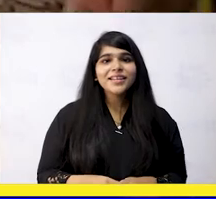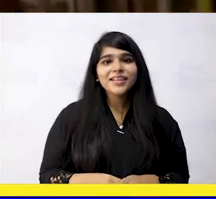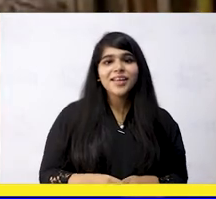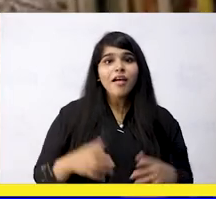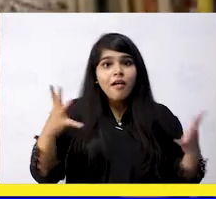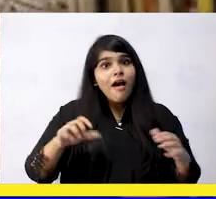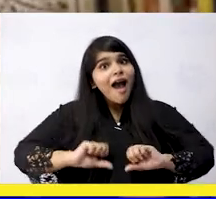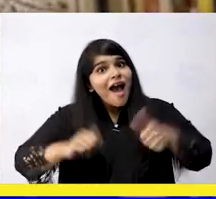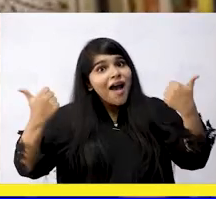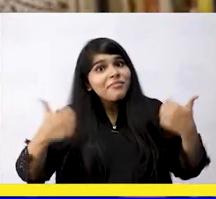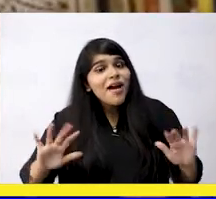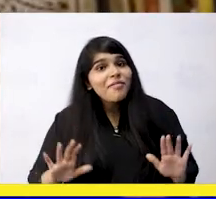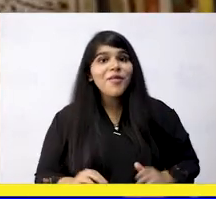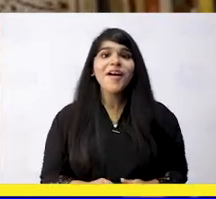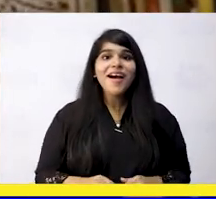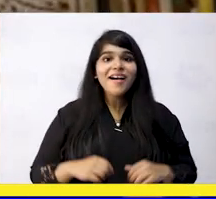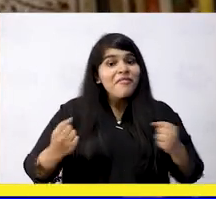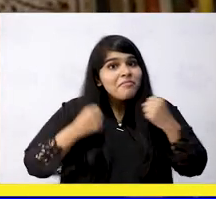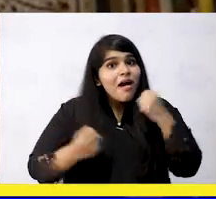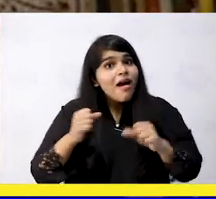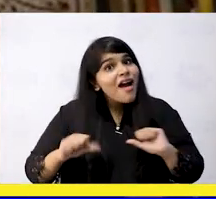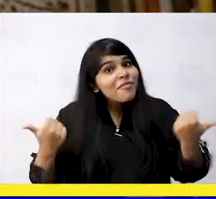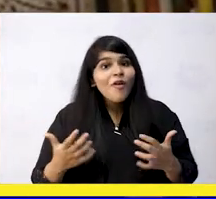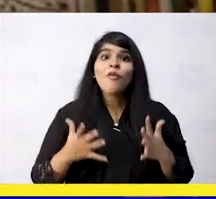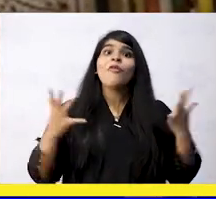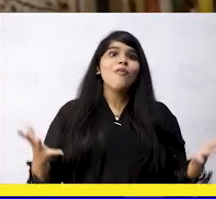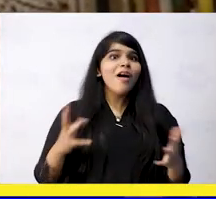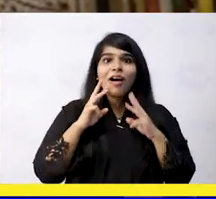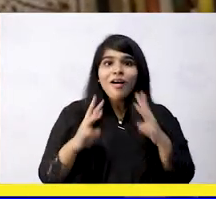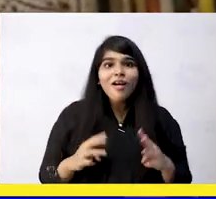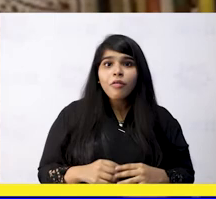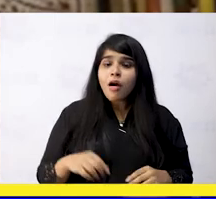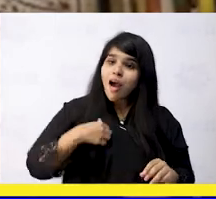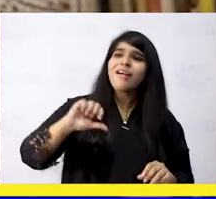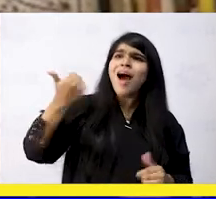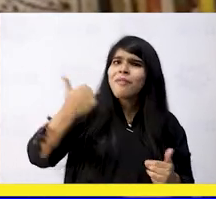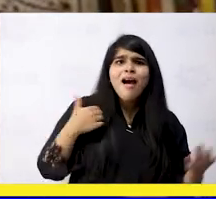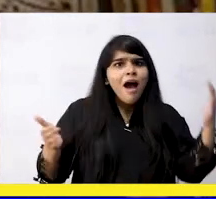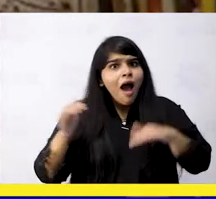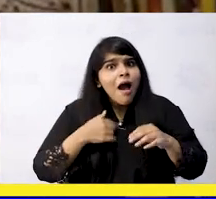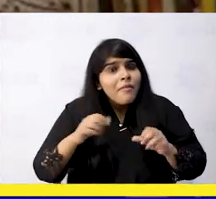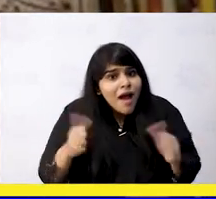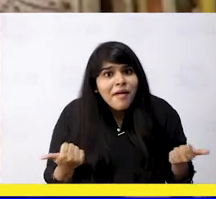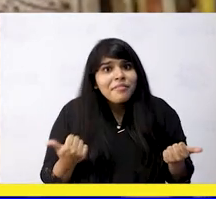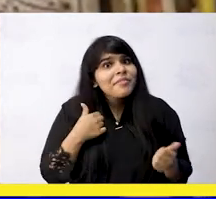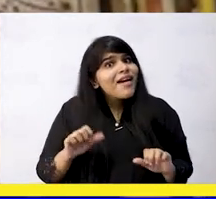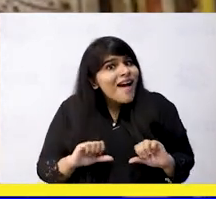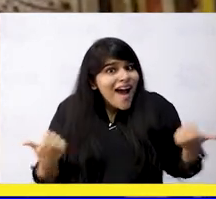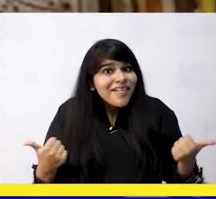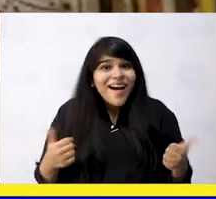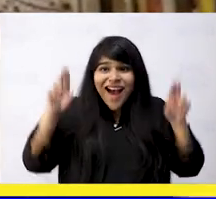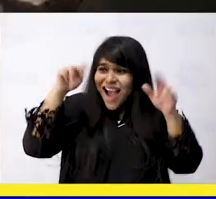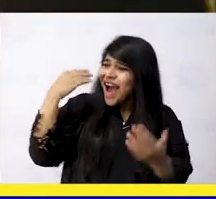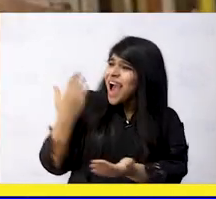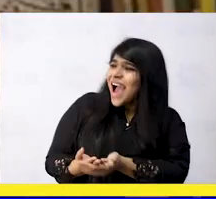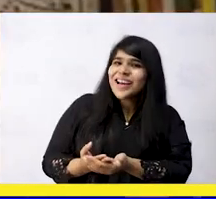the tortoise just won the race from you. That's what just happened. Ooh, I did. I thought the